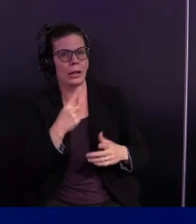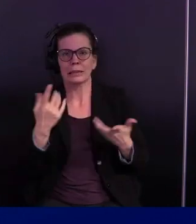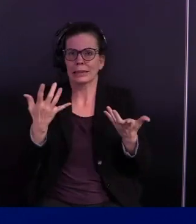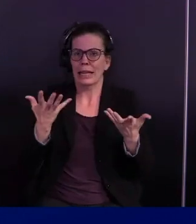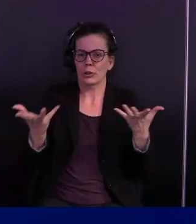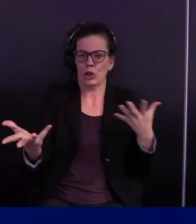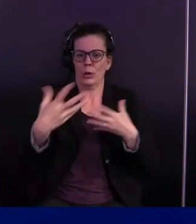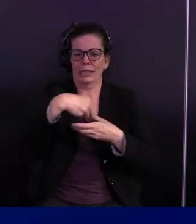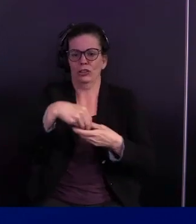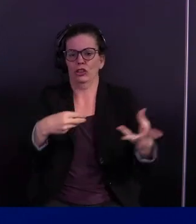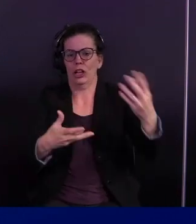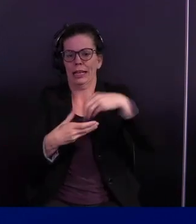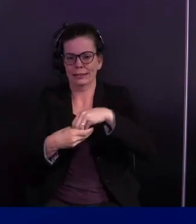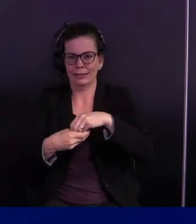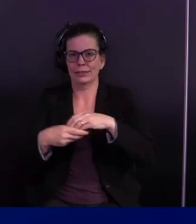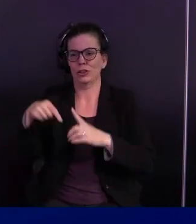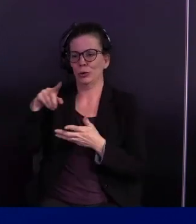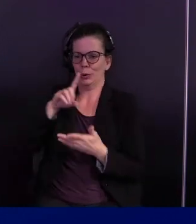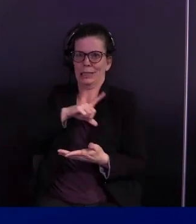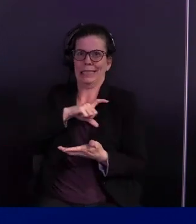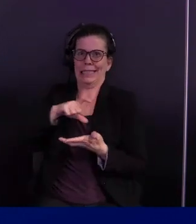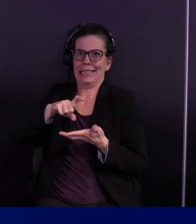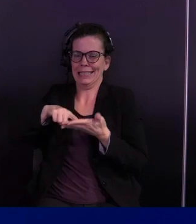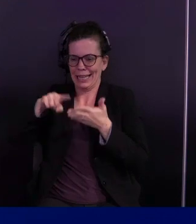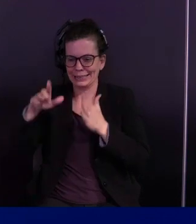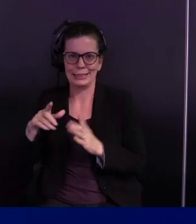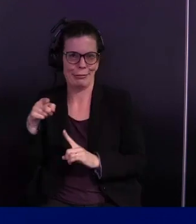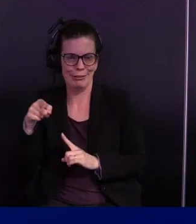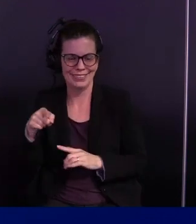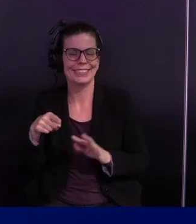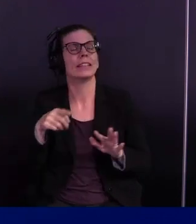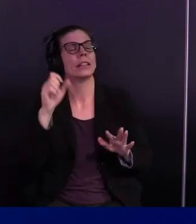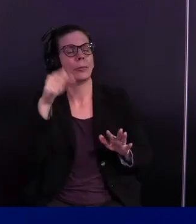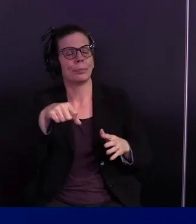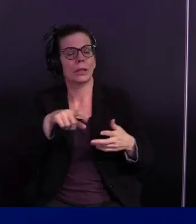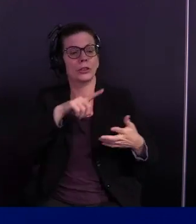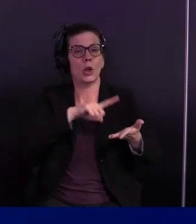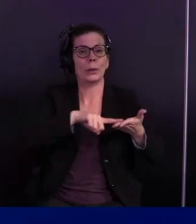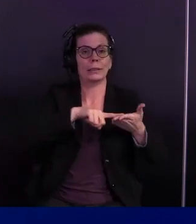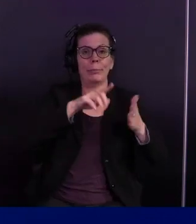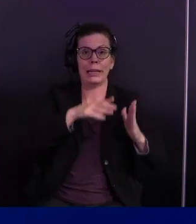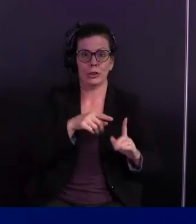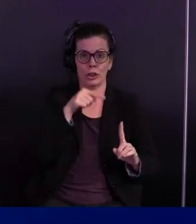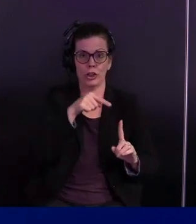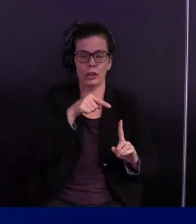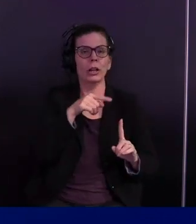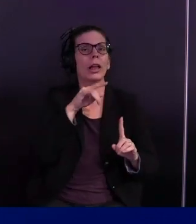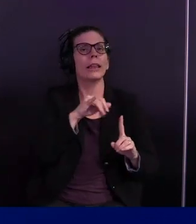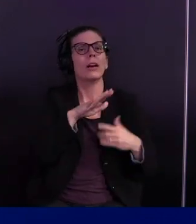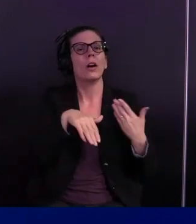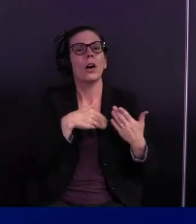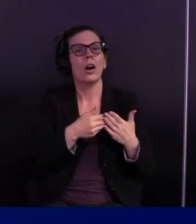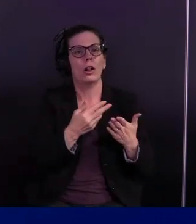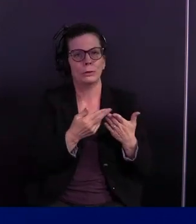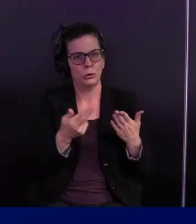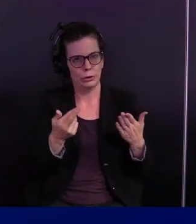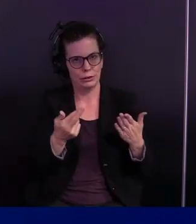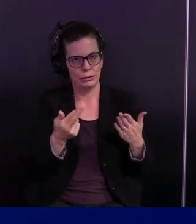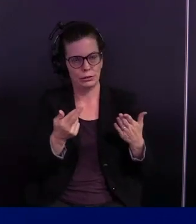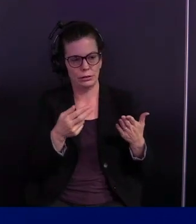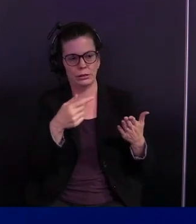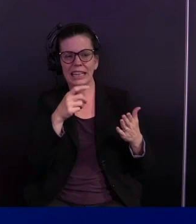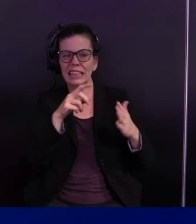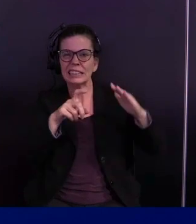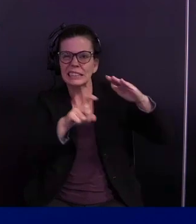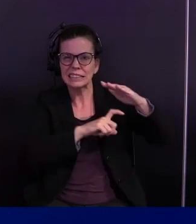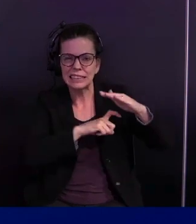of those into Detective. So, yeah. So when I look at Inspector's looking at all of my resources, and it's